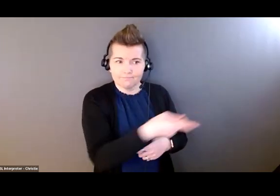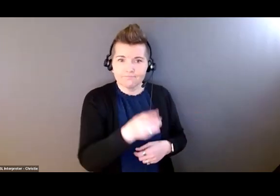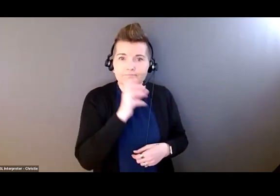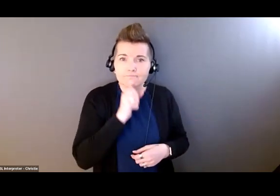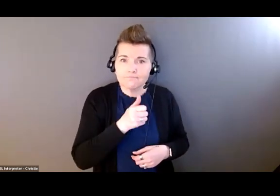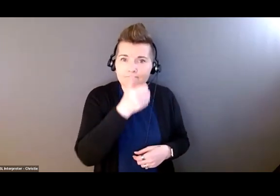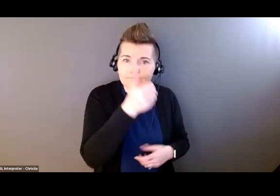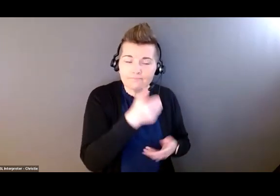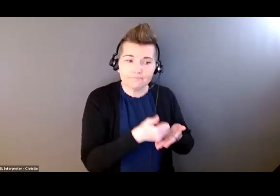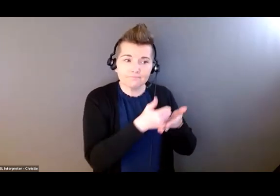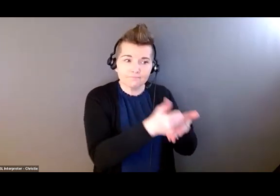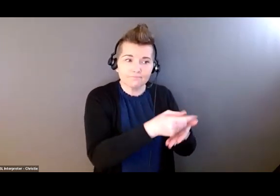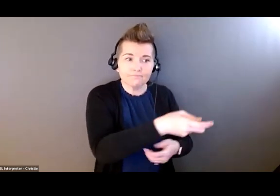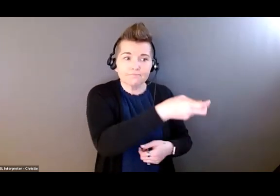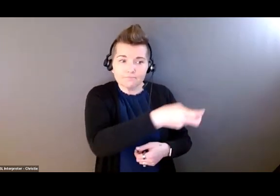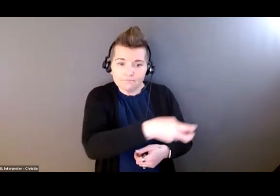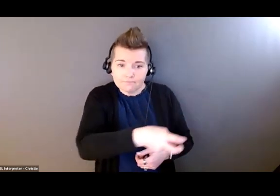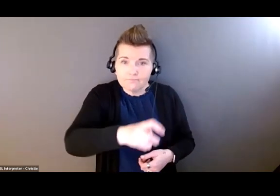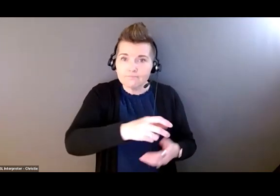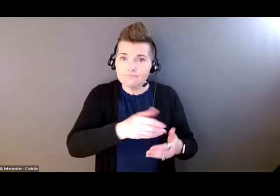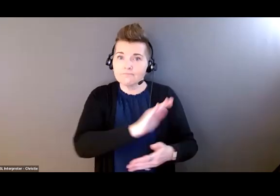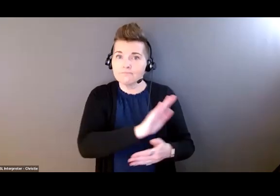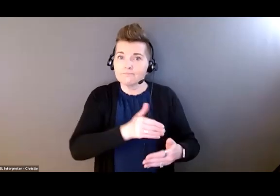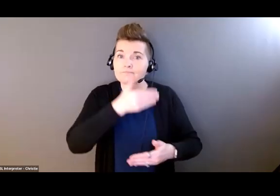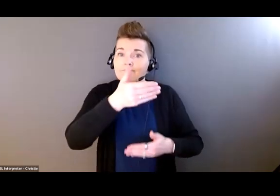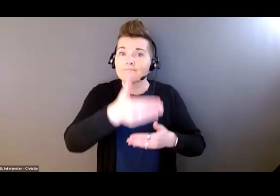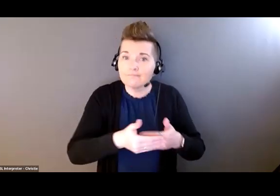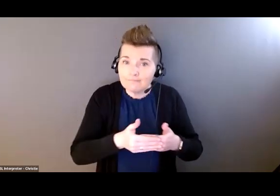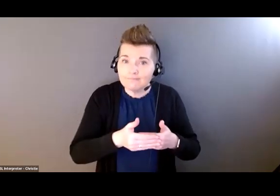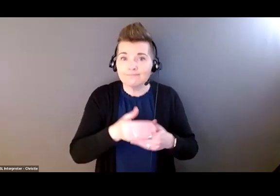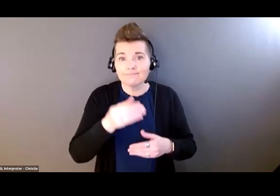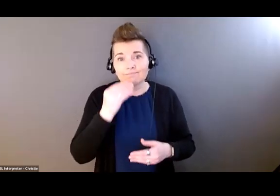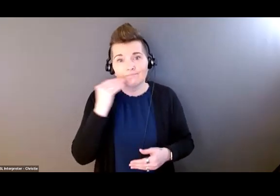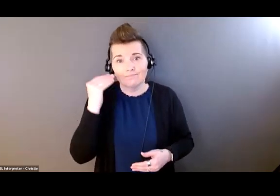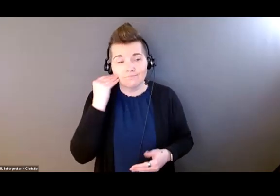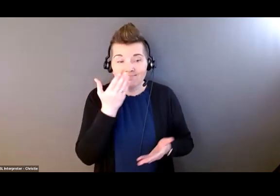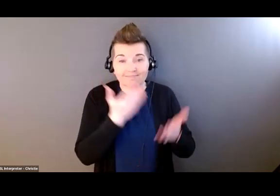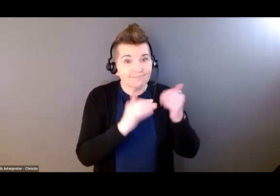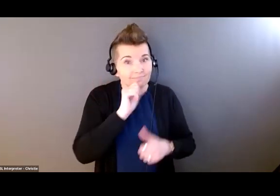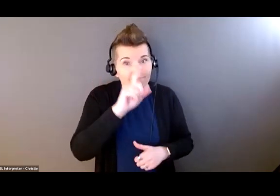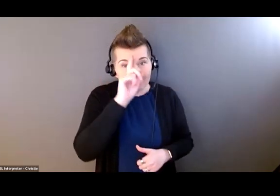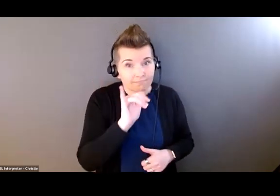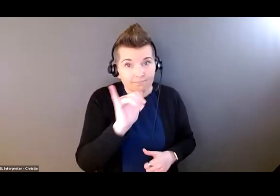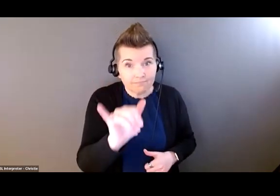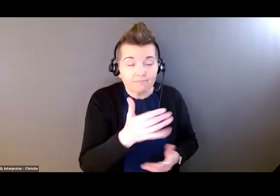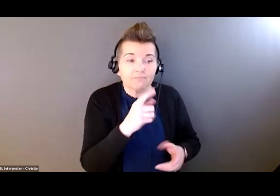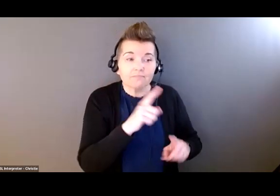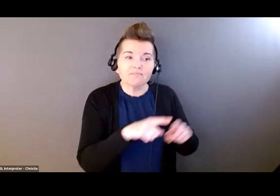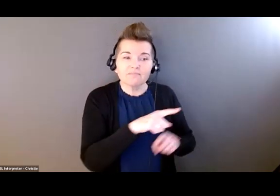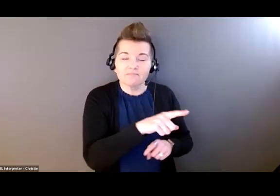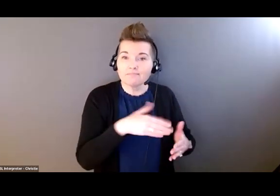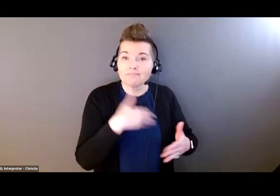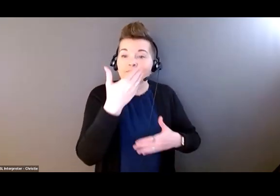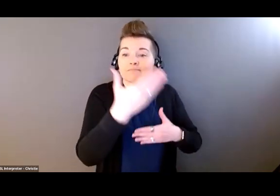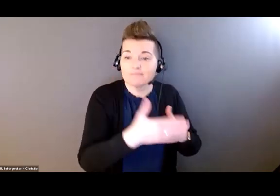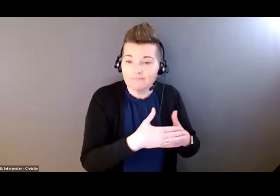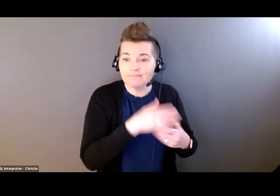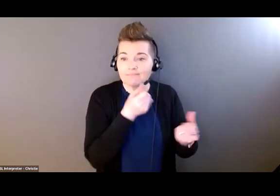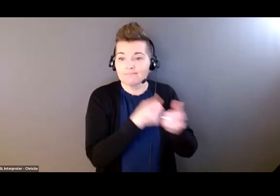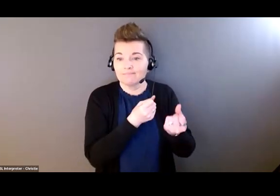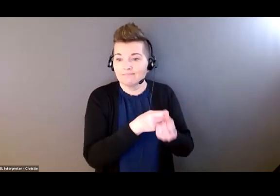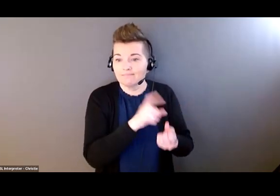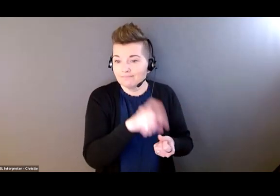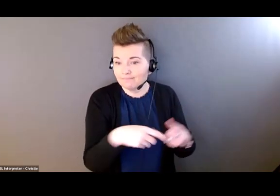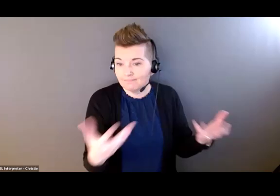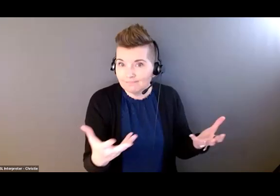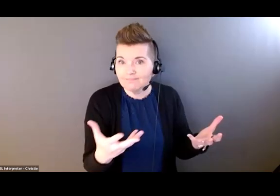maximize health and wellness outcomes for older adults and help them transition to their next home, which may not